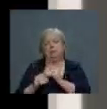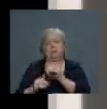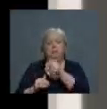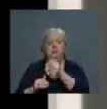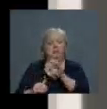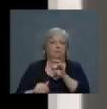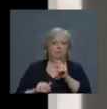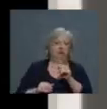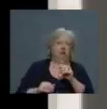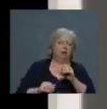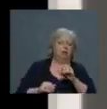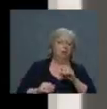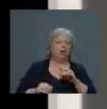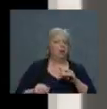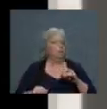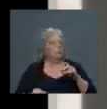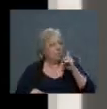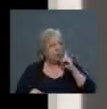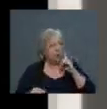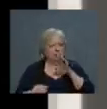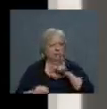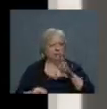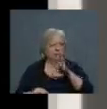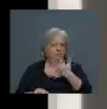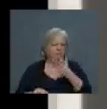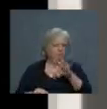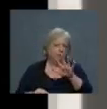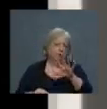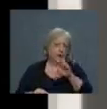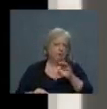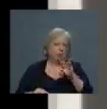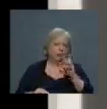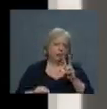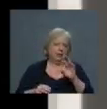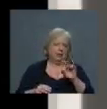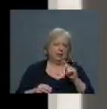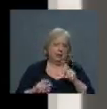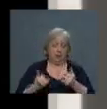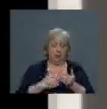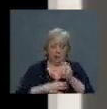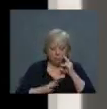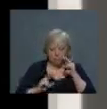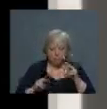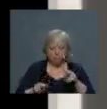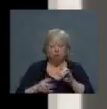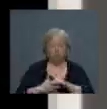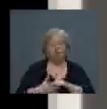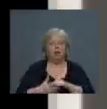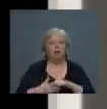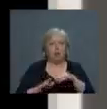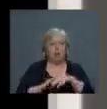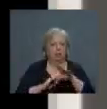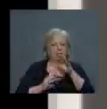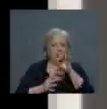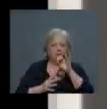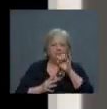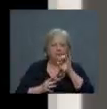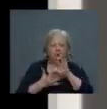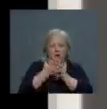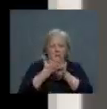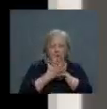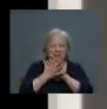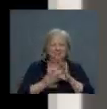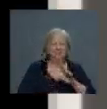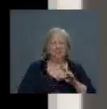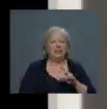I mean, I'm not sure what the. I think it's about 5 or 6 feet. I looked at it this morning in the fog. I believe our photo will help look at that.